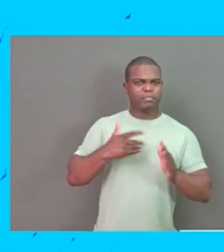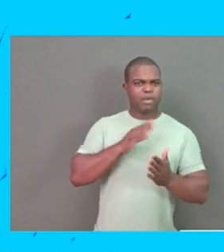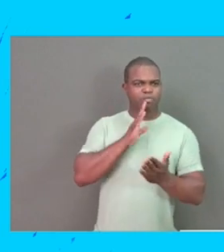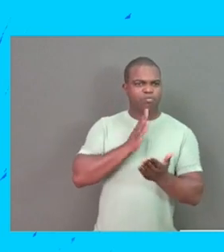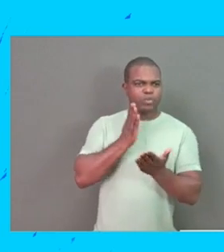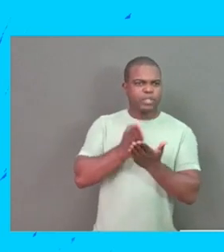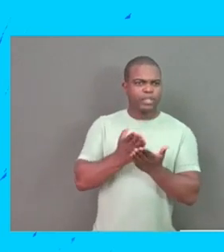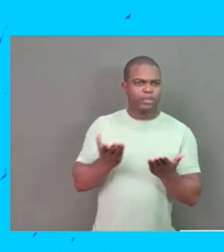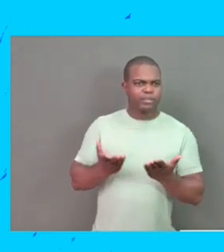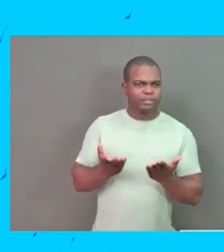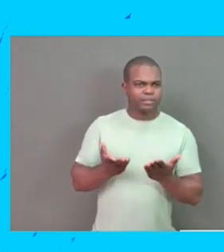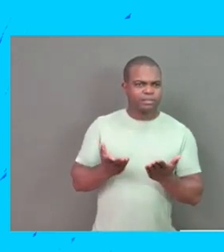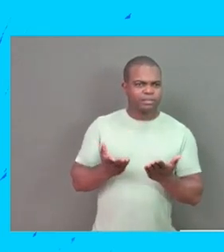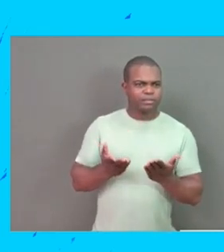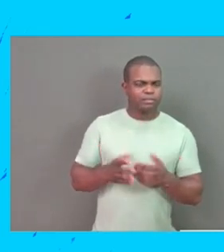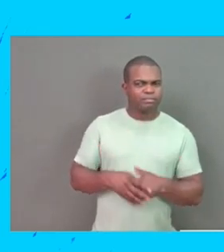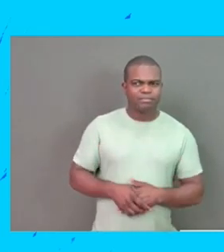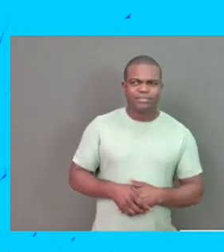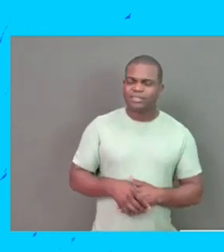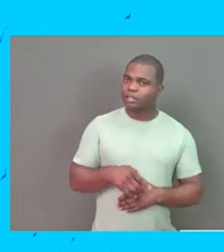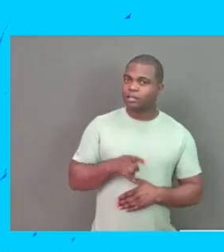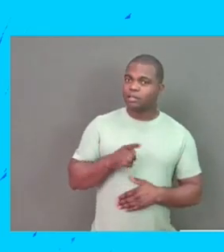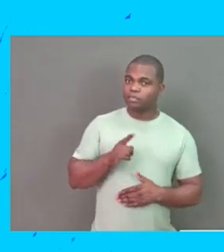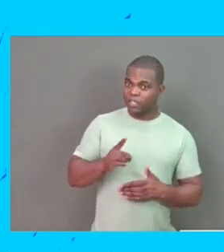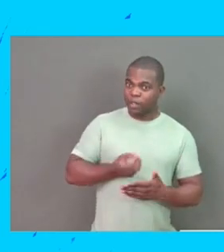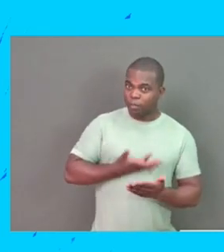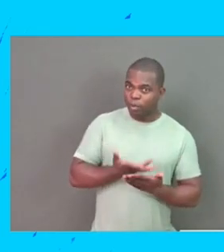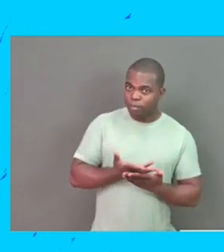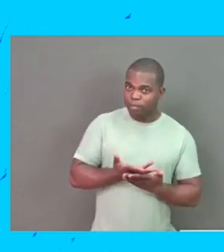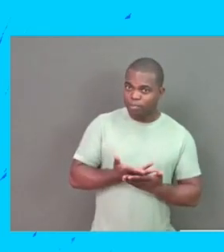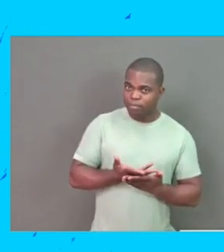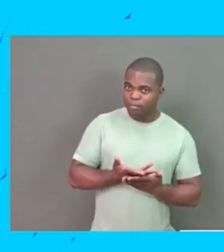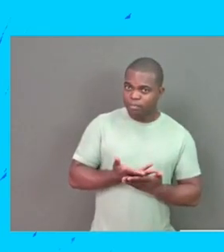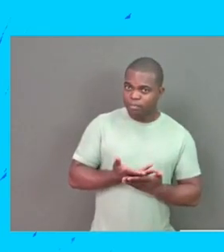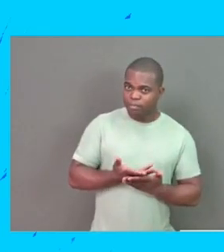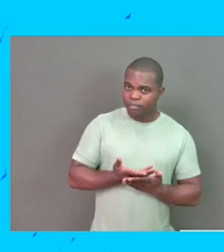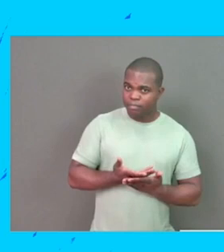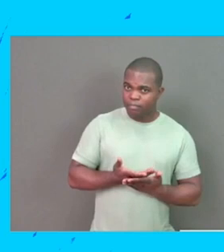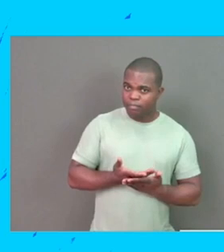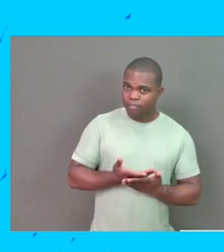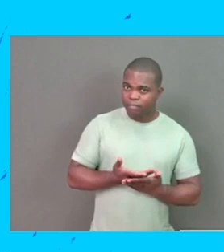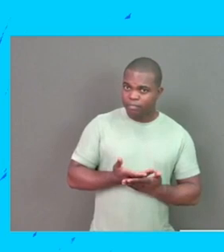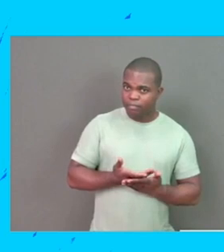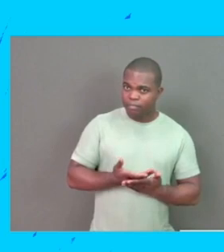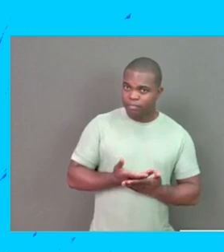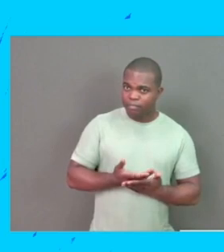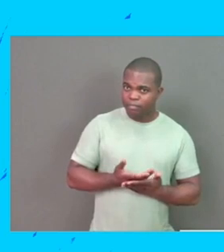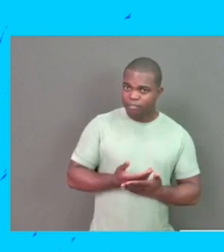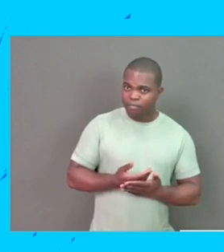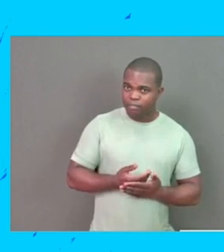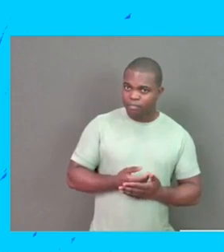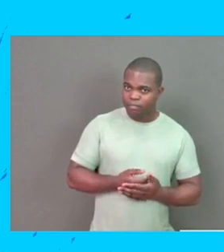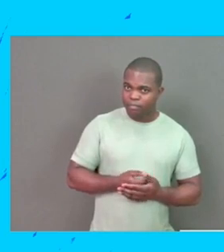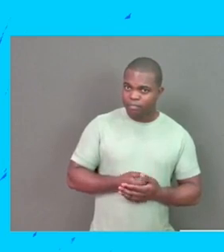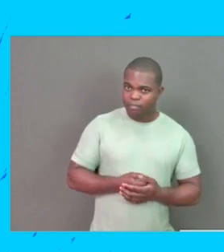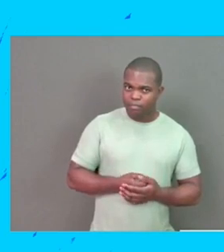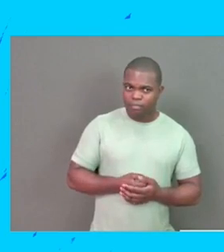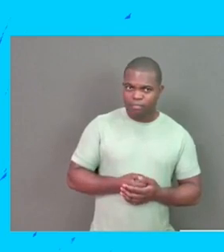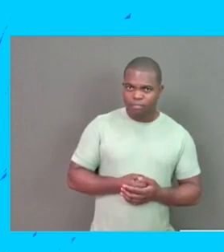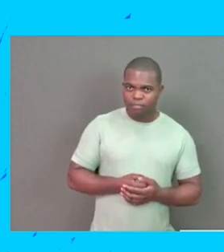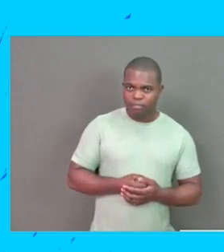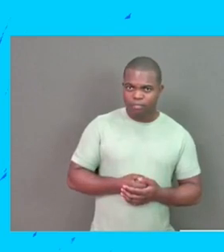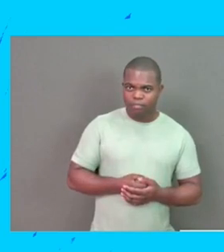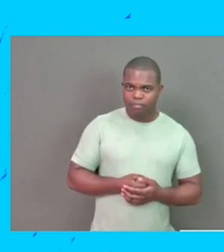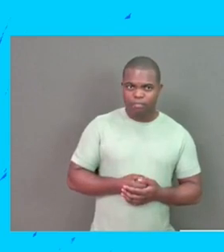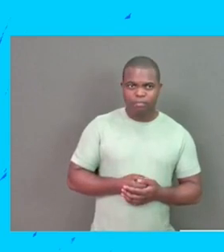neighbors were persons that did not speak my same language, were not dressed the same way, and we had very different traditions.